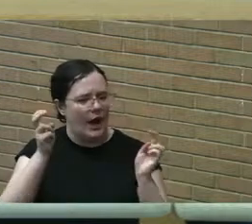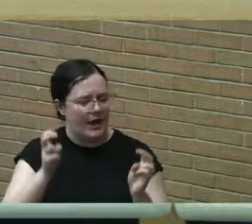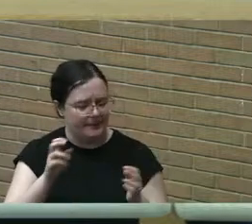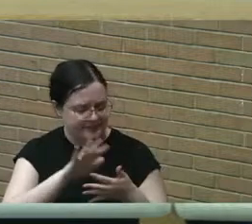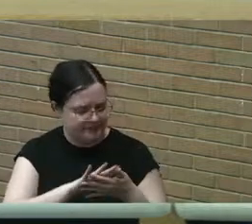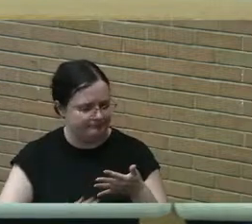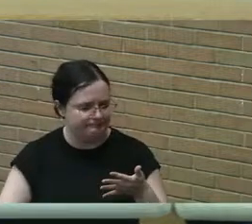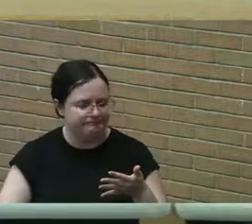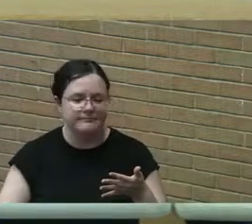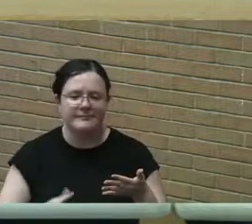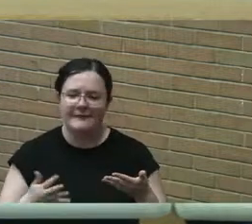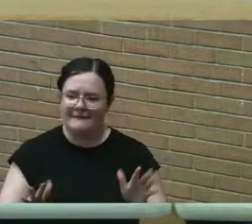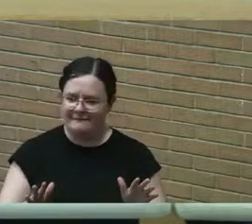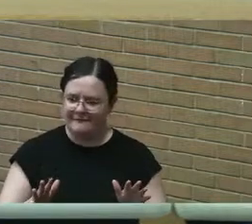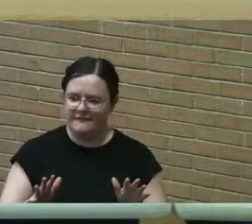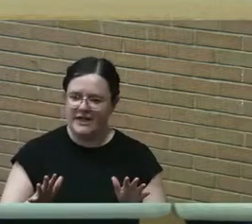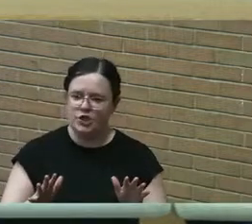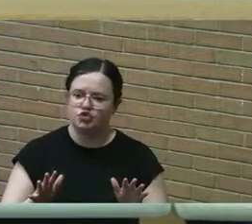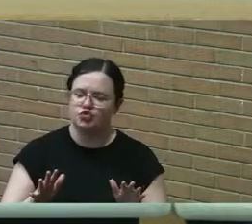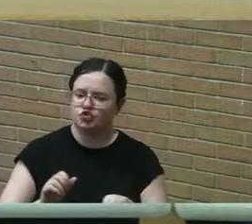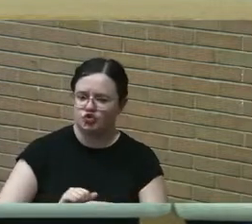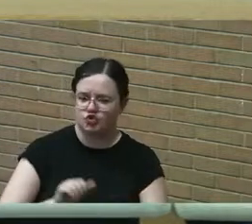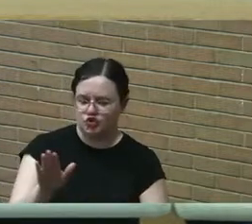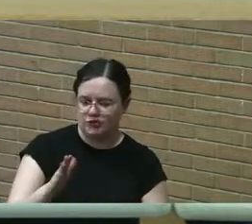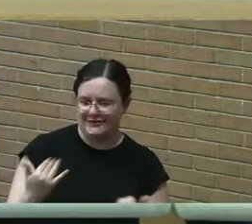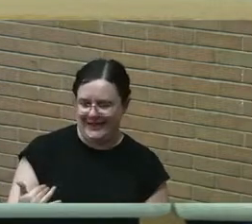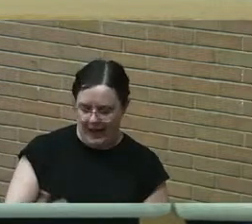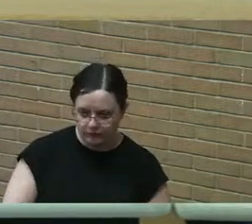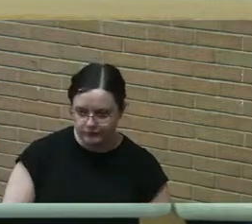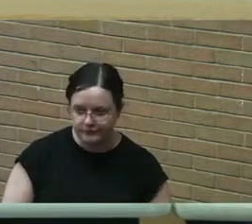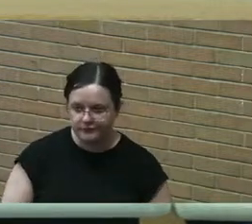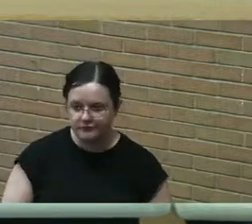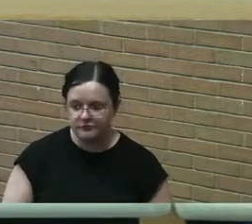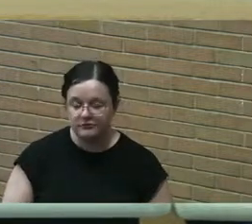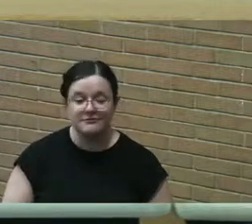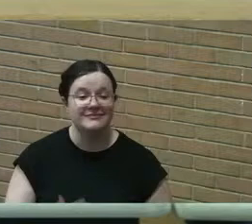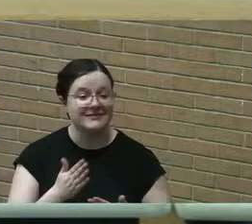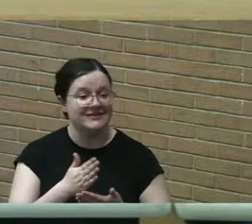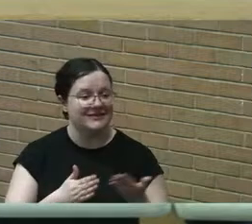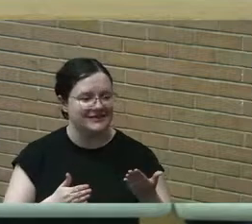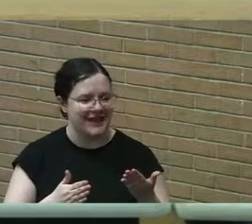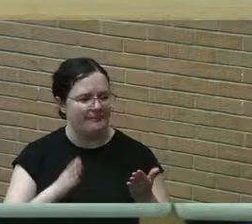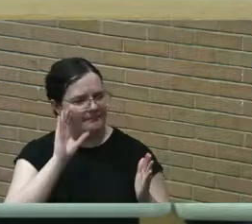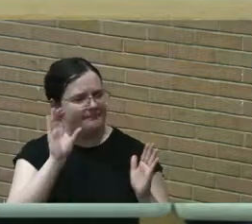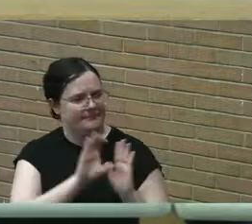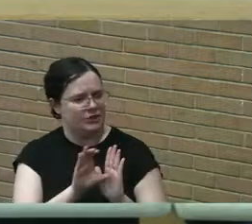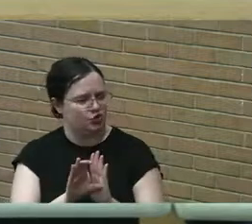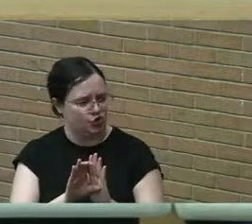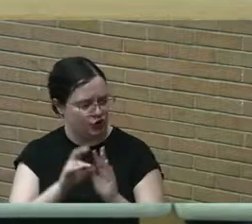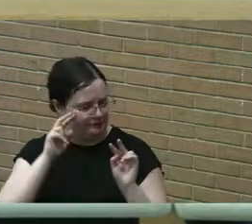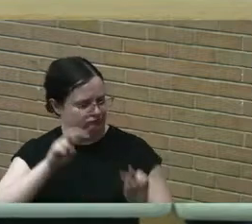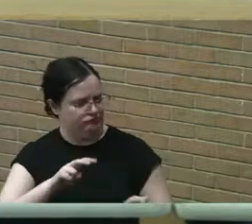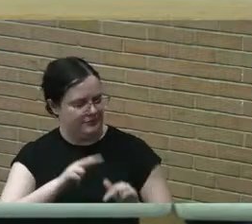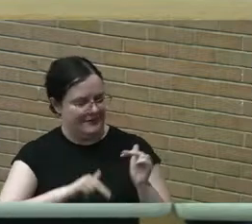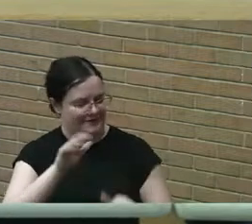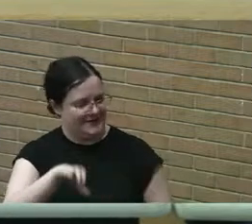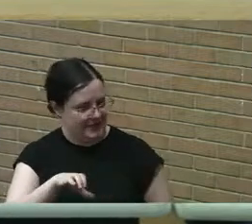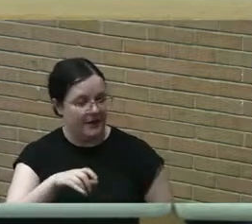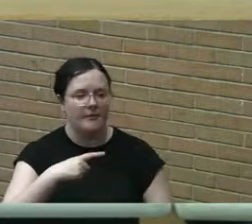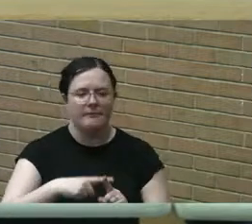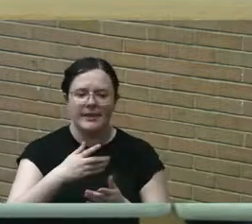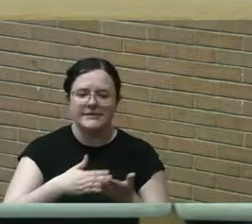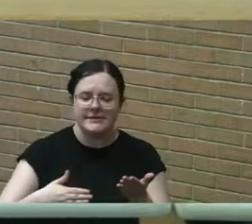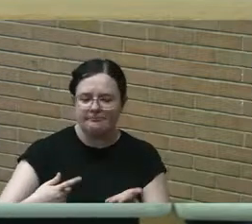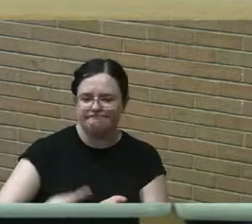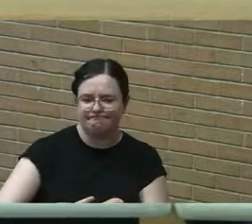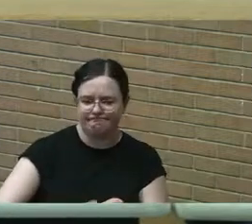circulated earlier today, some visuals of the facility, as well as some dialogue with